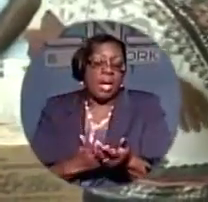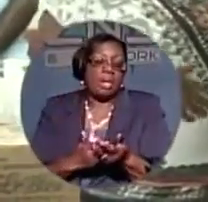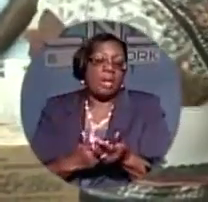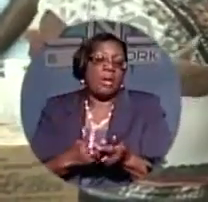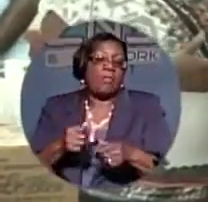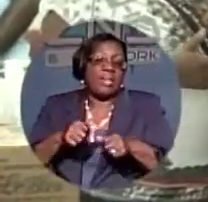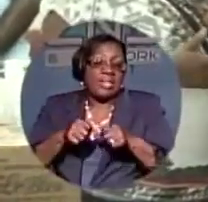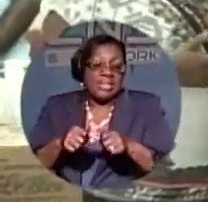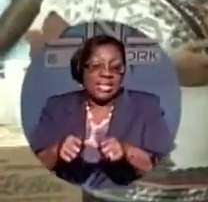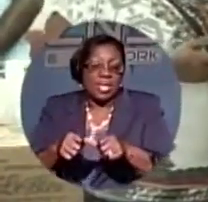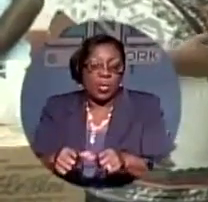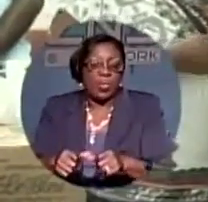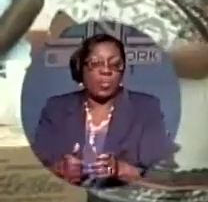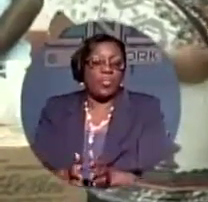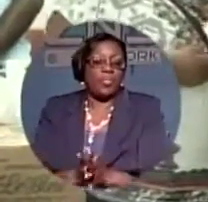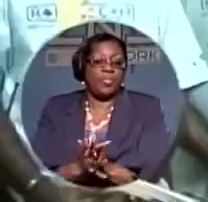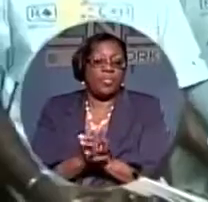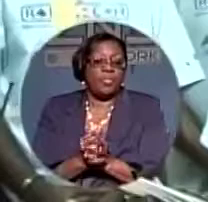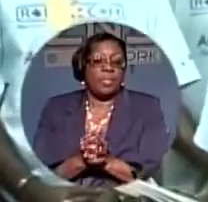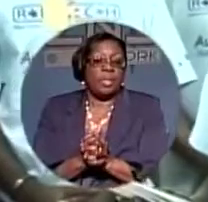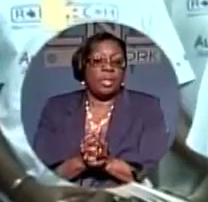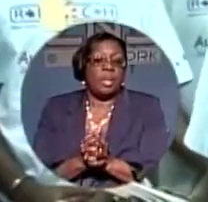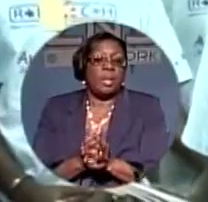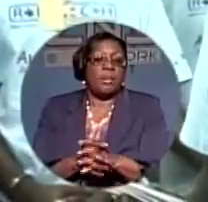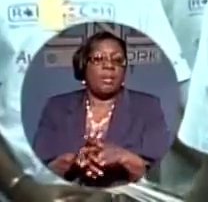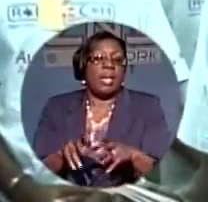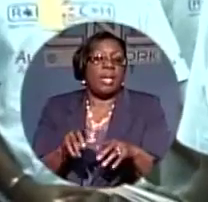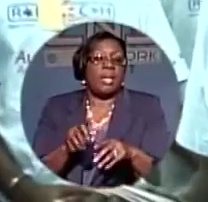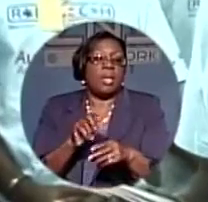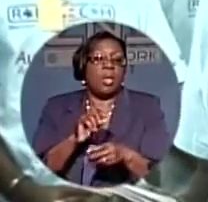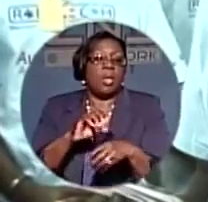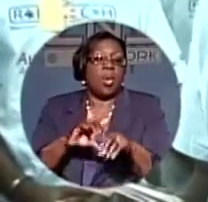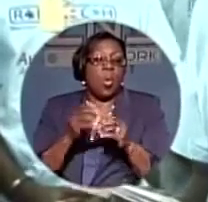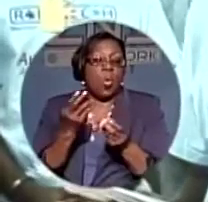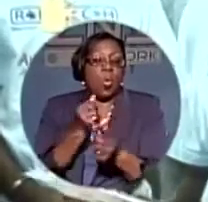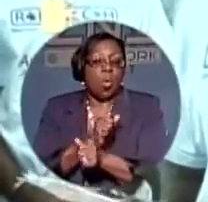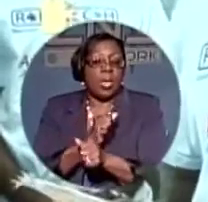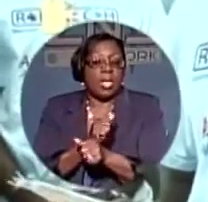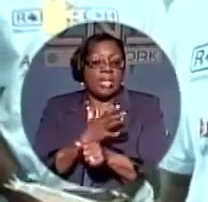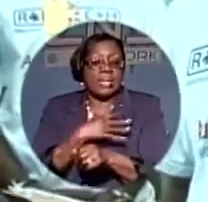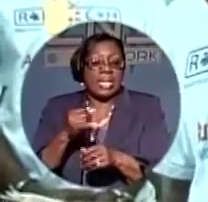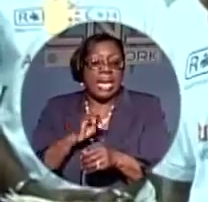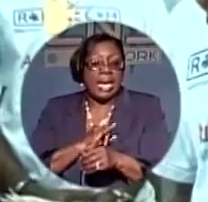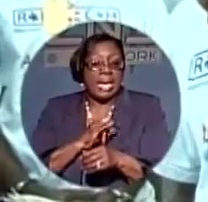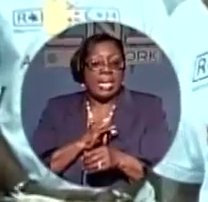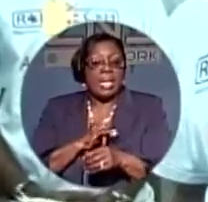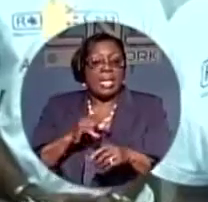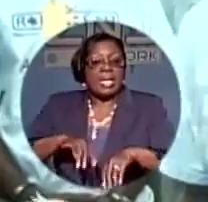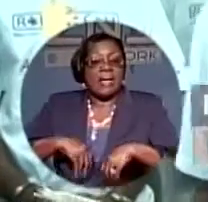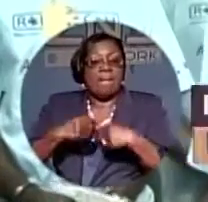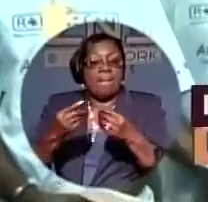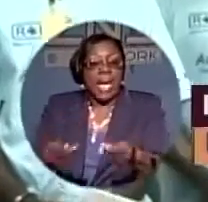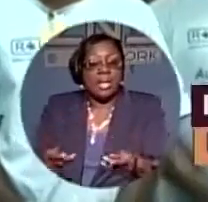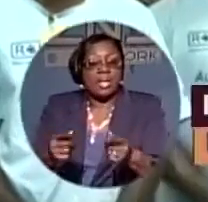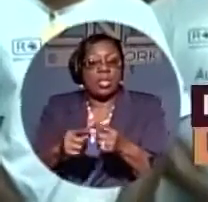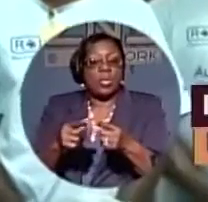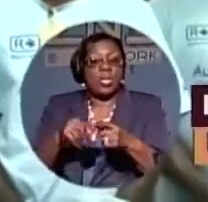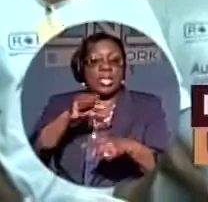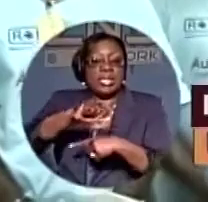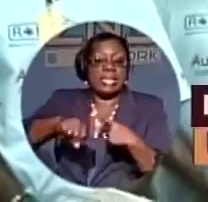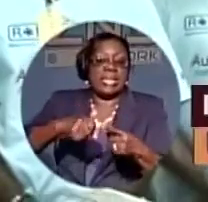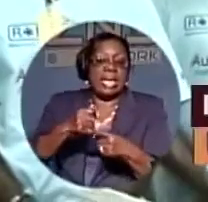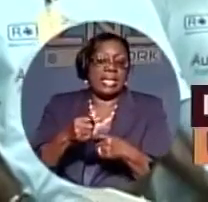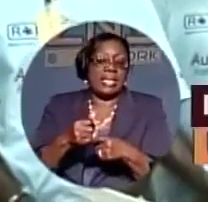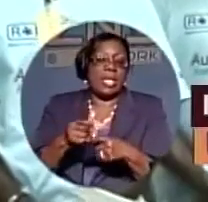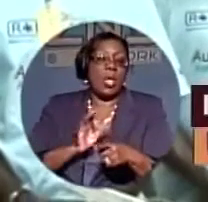exercise. My co-workers and I decided to give back to society, something we have done in the past. We have helped